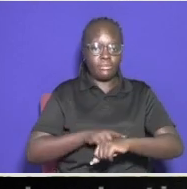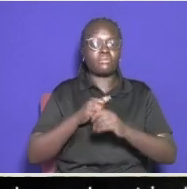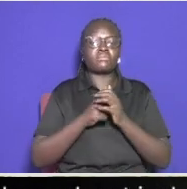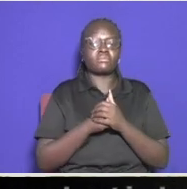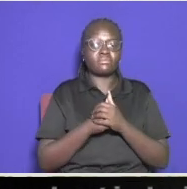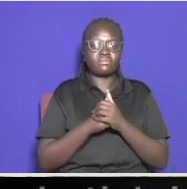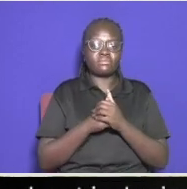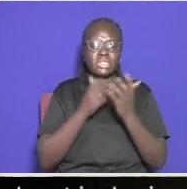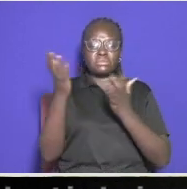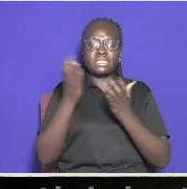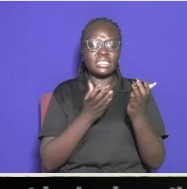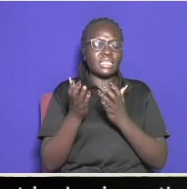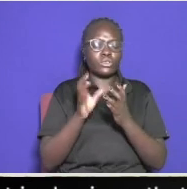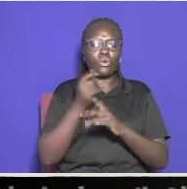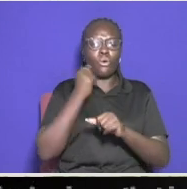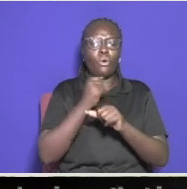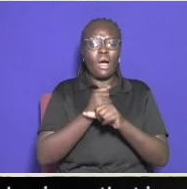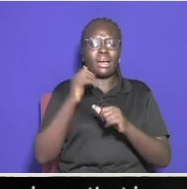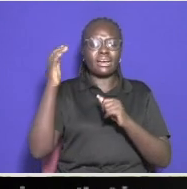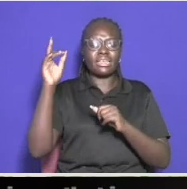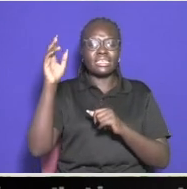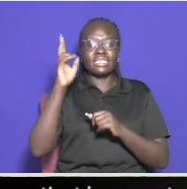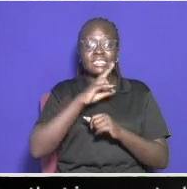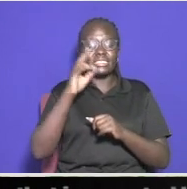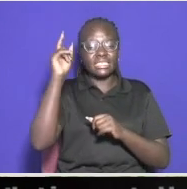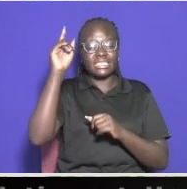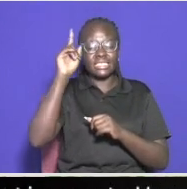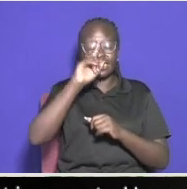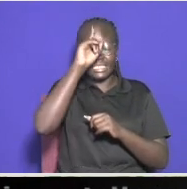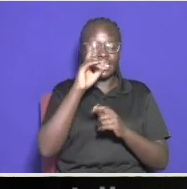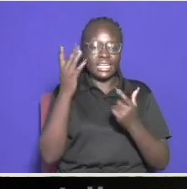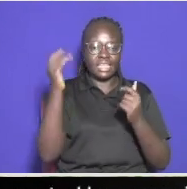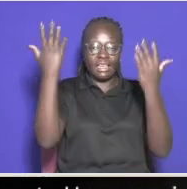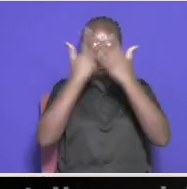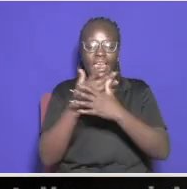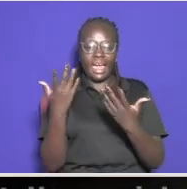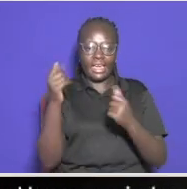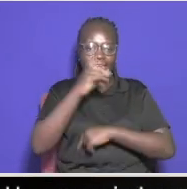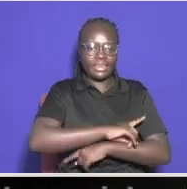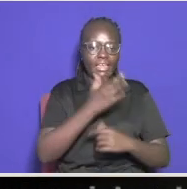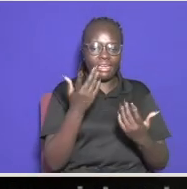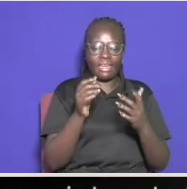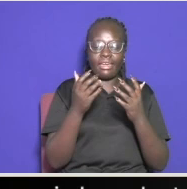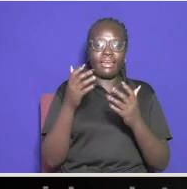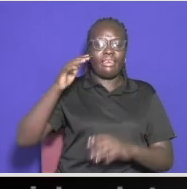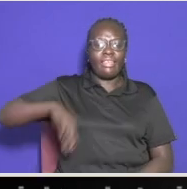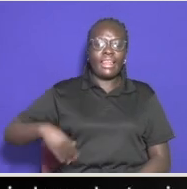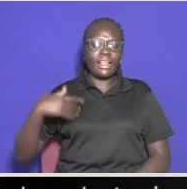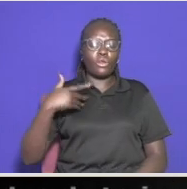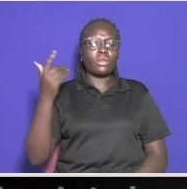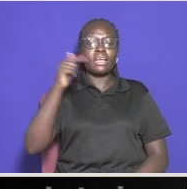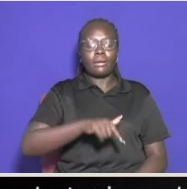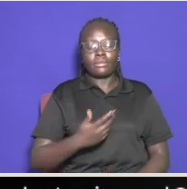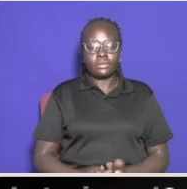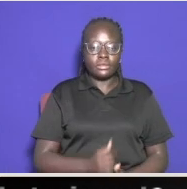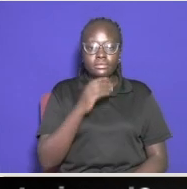Shifts are crazy. You can be on night shift, you can be on day, afternoon that will end at night. Night that will end early morning. So